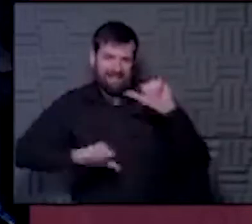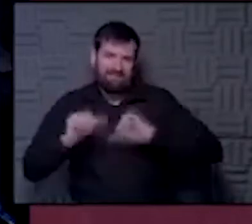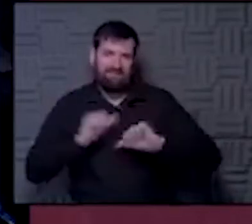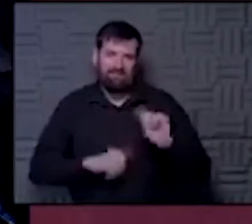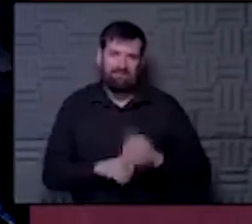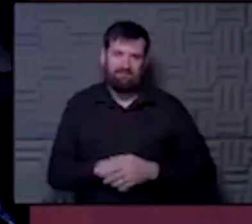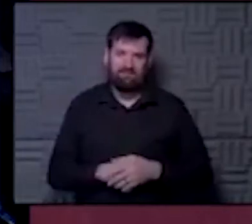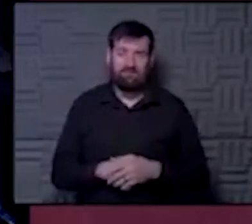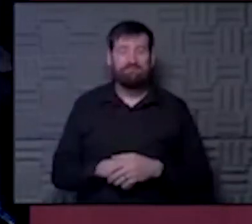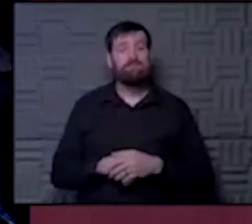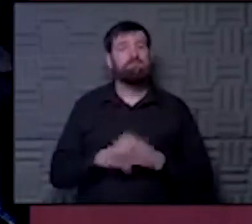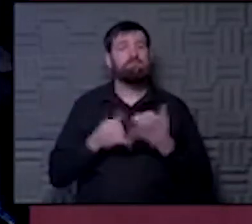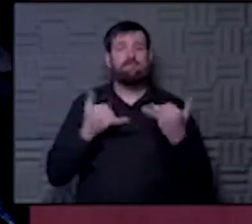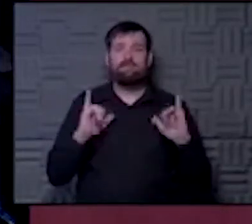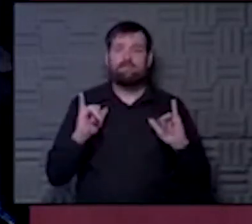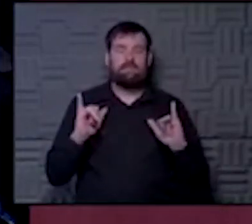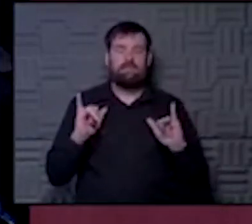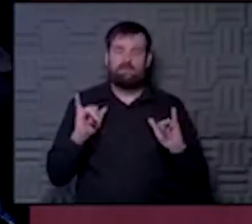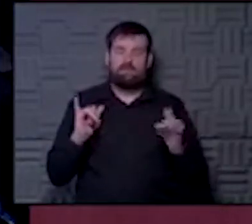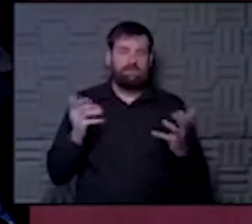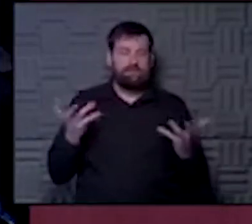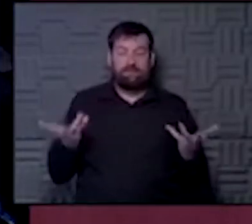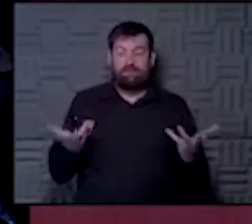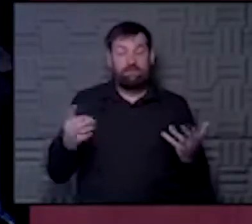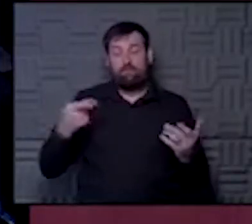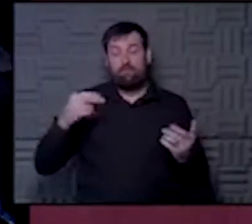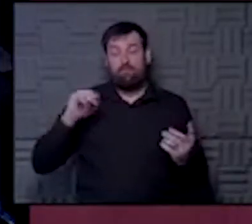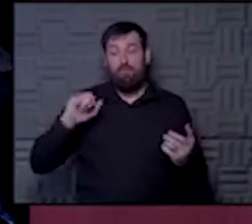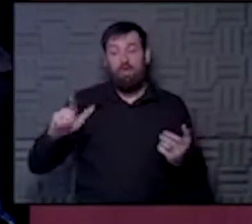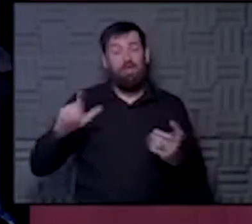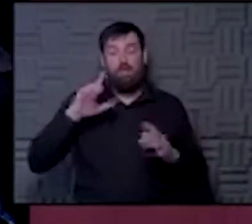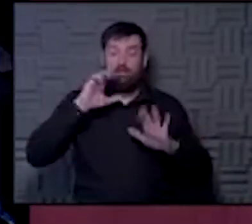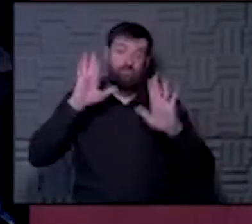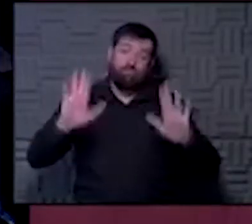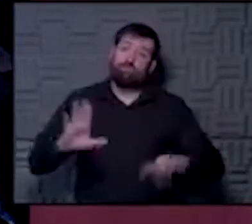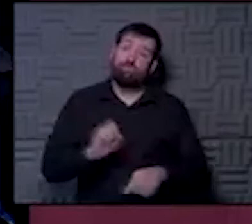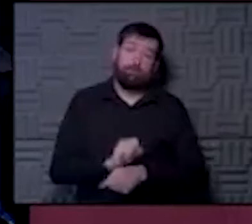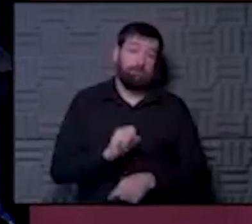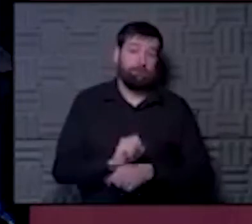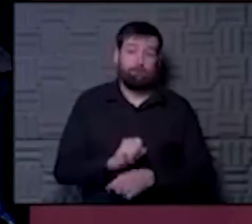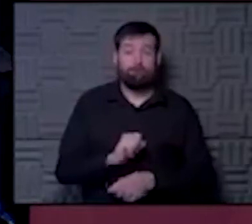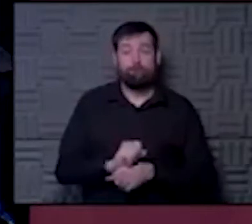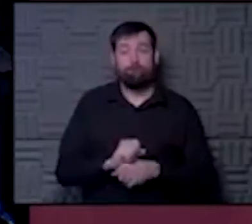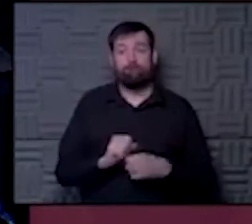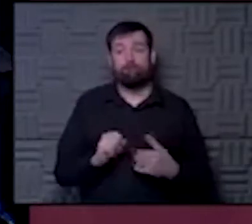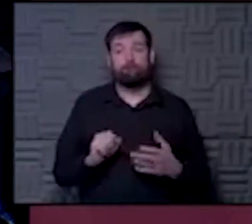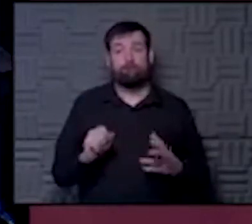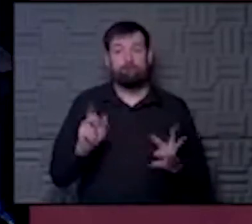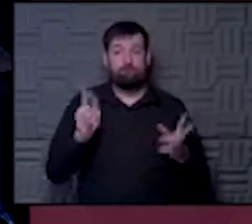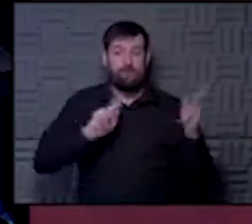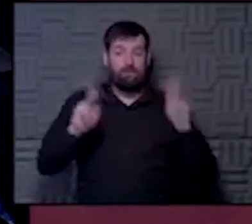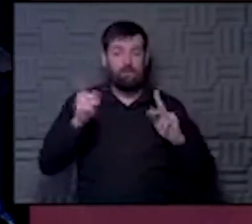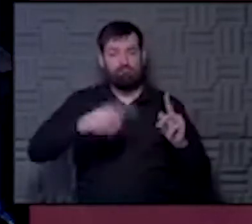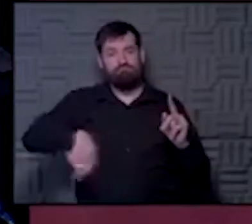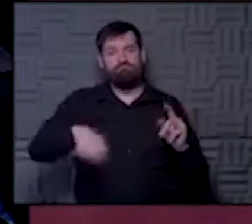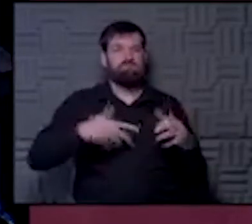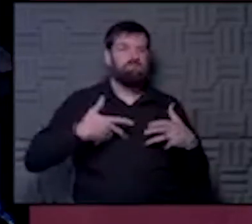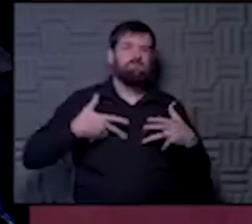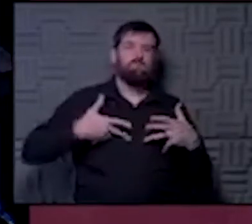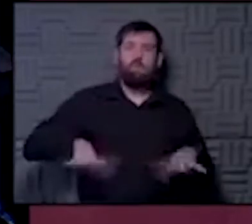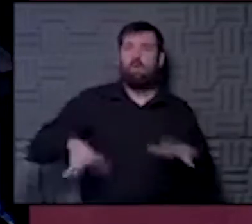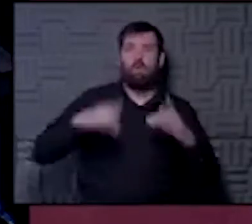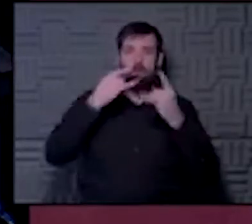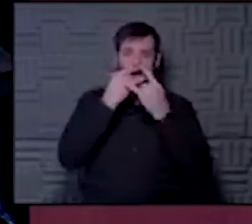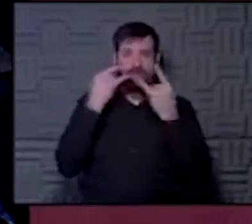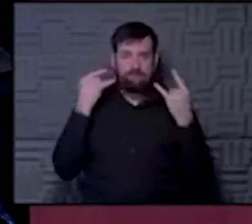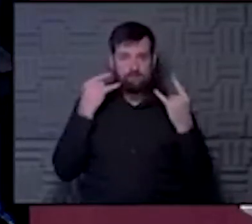things that's still incongruous to me, and I think that Paul did a great job of talking about this, is the people who don't want to wear the mask,